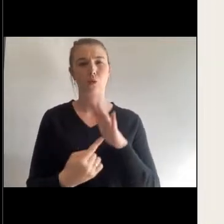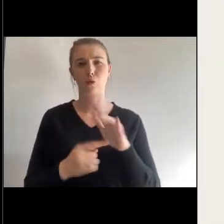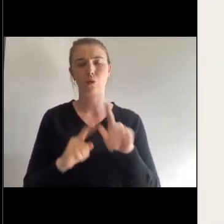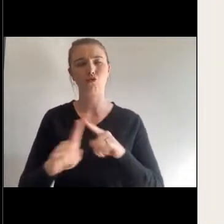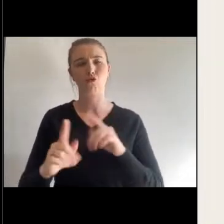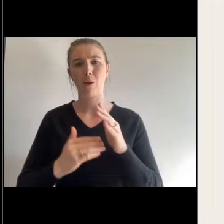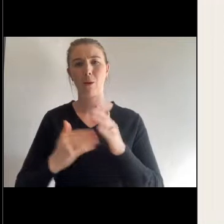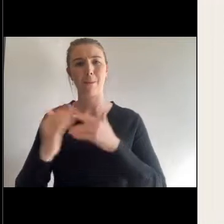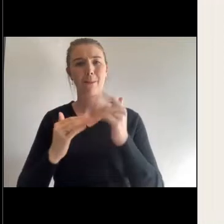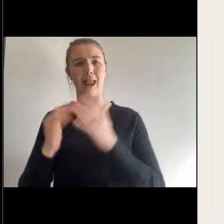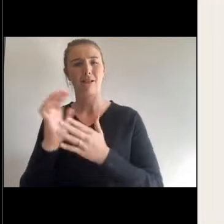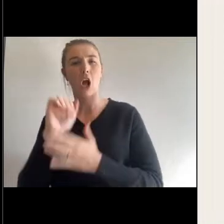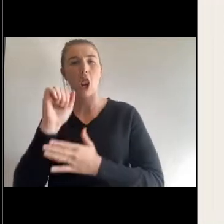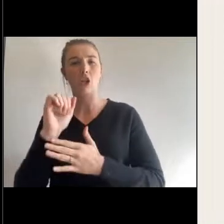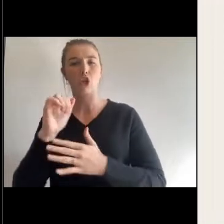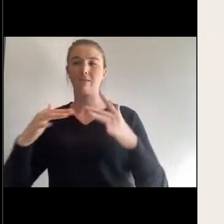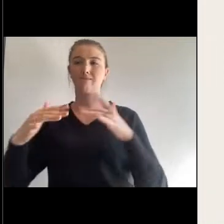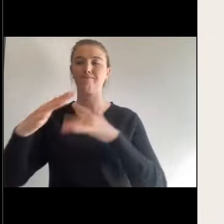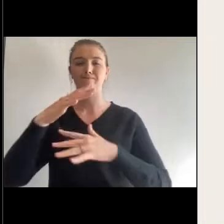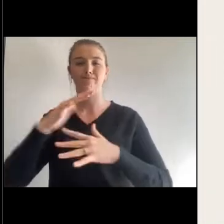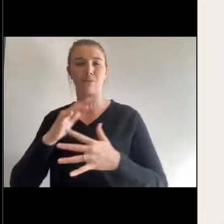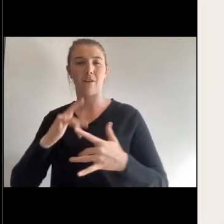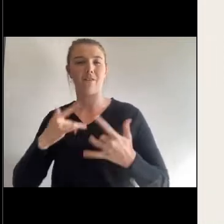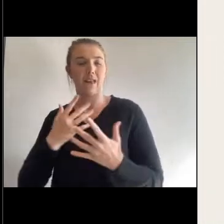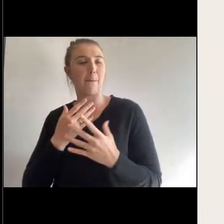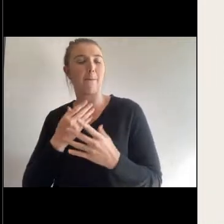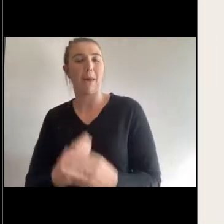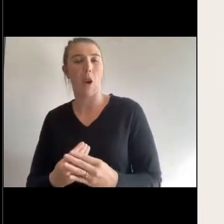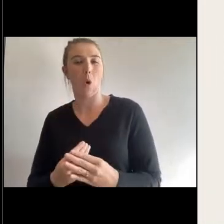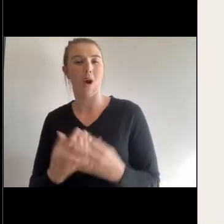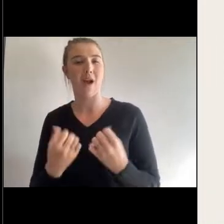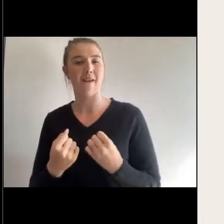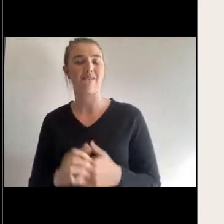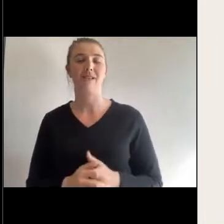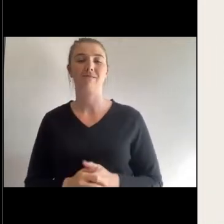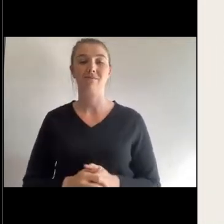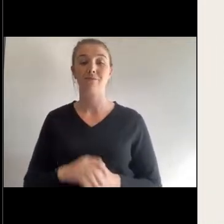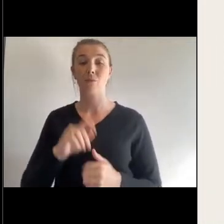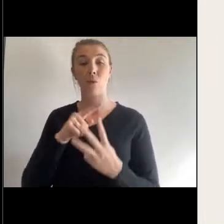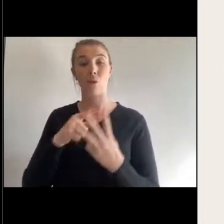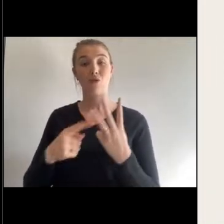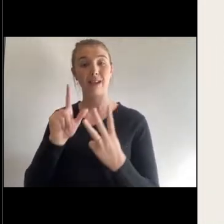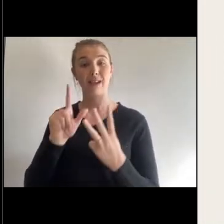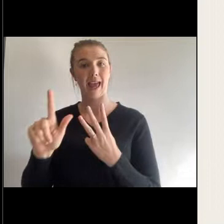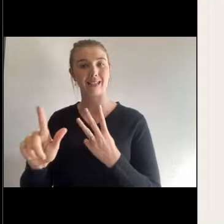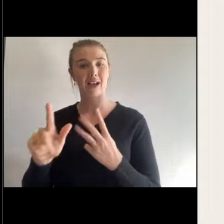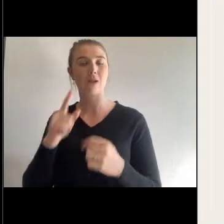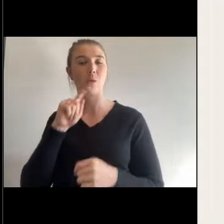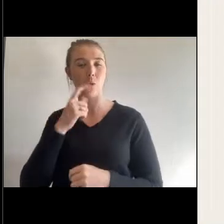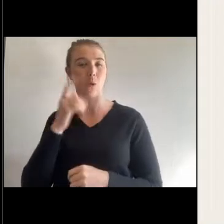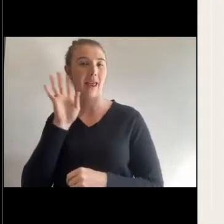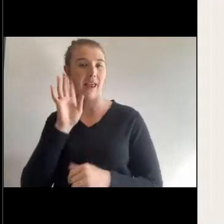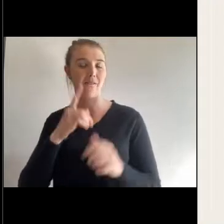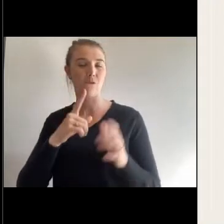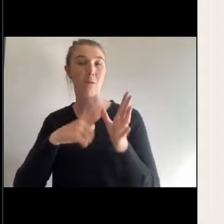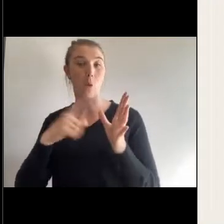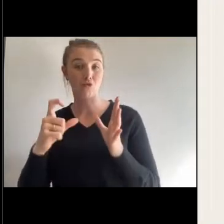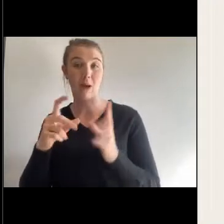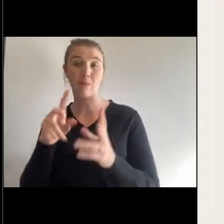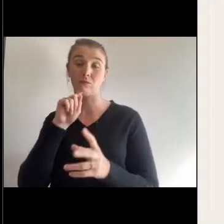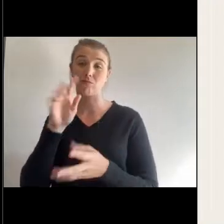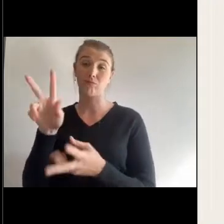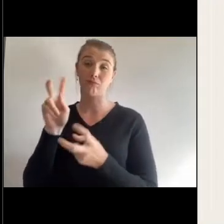chemical sciences. So our three speakers are later on, we'll be hearing from Audrey Cameron, who is a Chancellor's Fellow and a Teaching Fellow